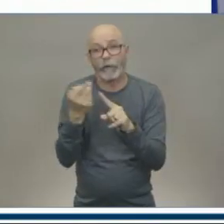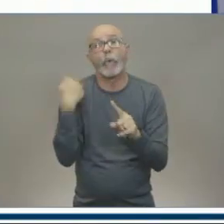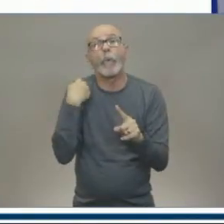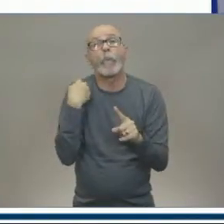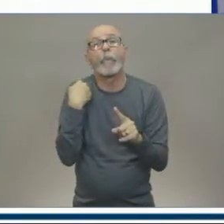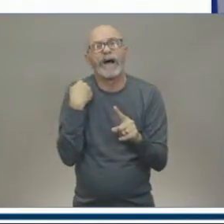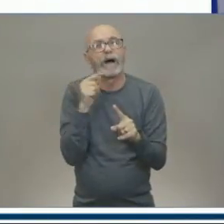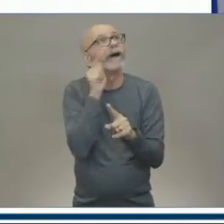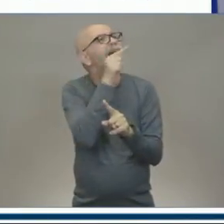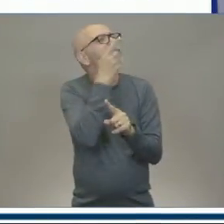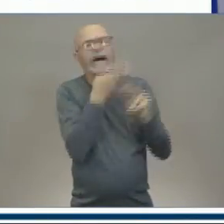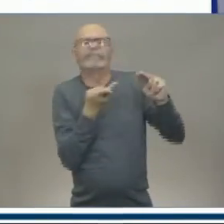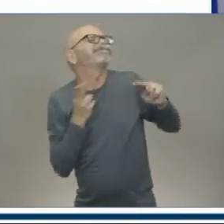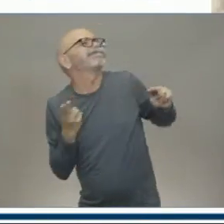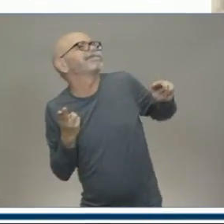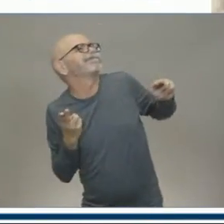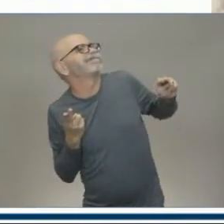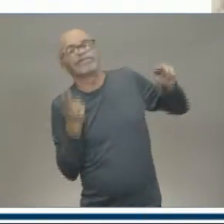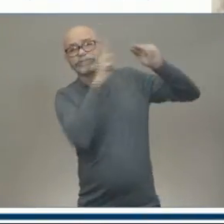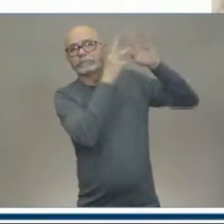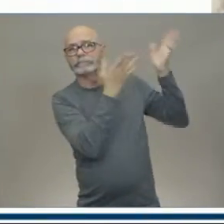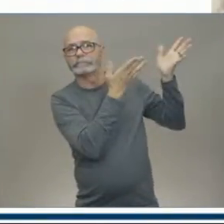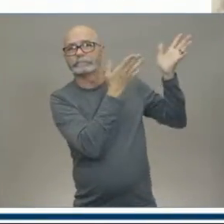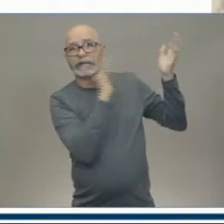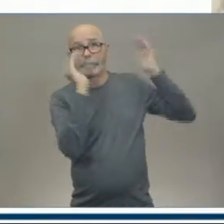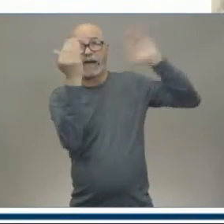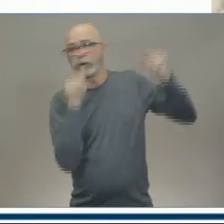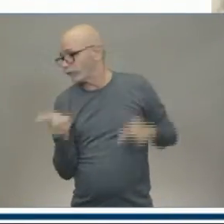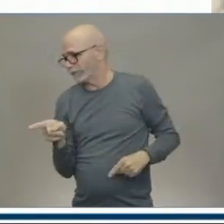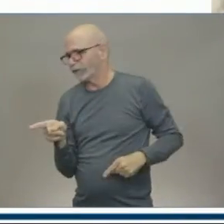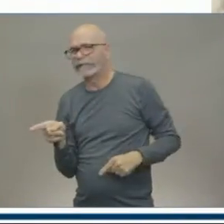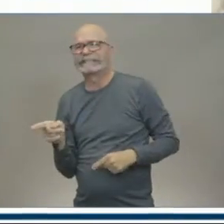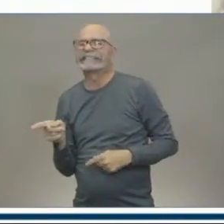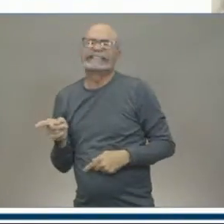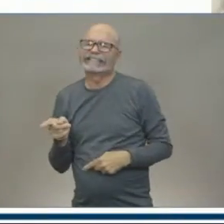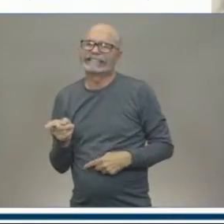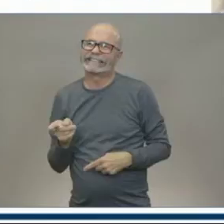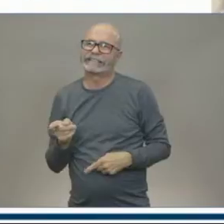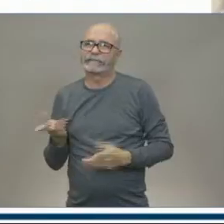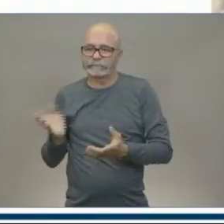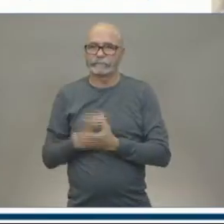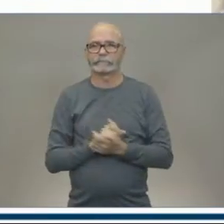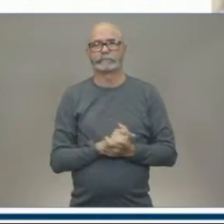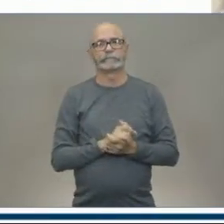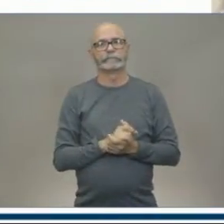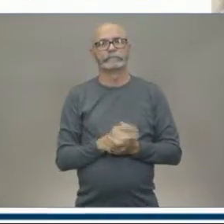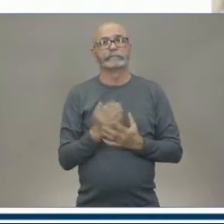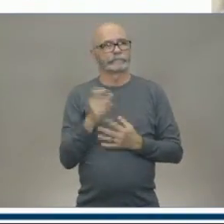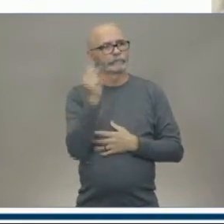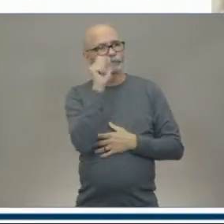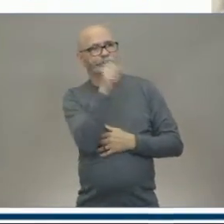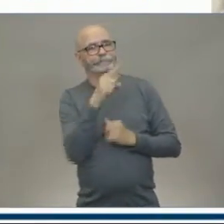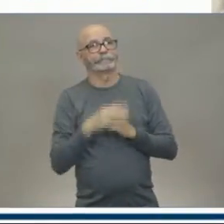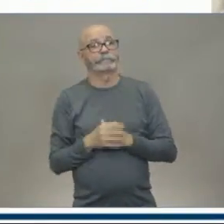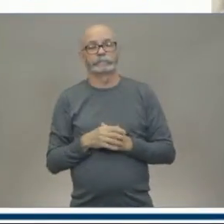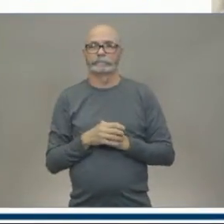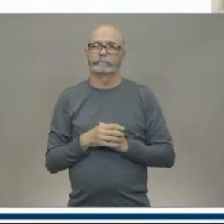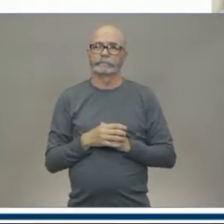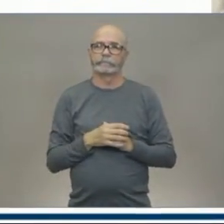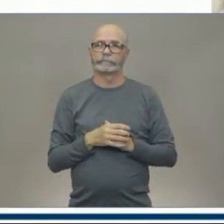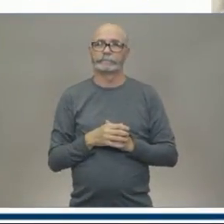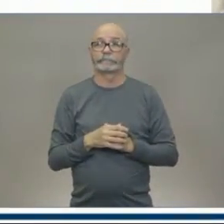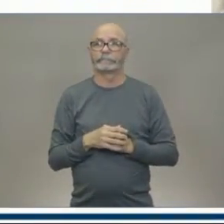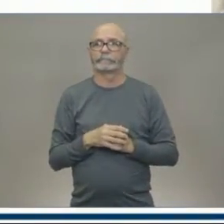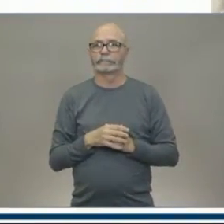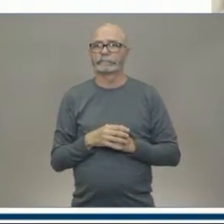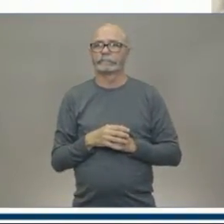provinces. Go ahead with your follow-up, Natasha. Thank you. I apologize if you answered this already, Dr. Strang, but I just